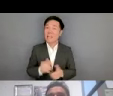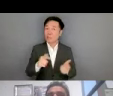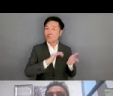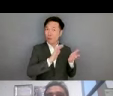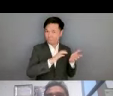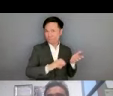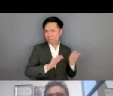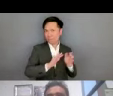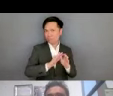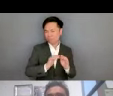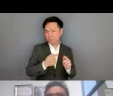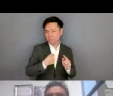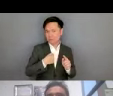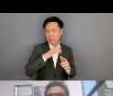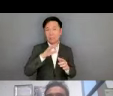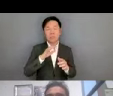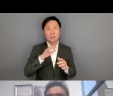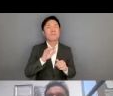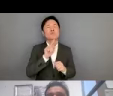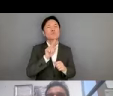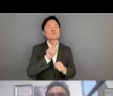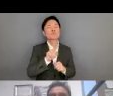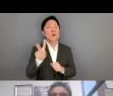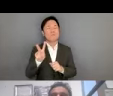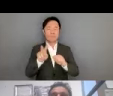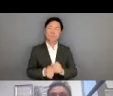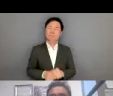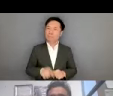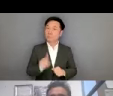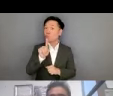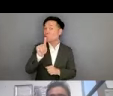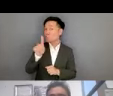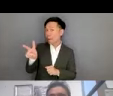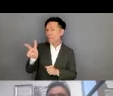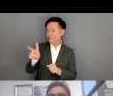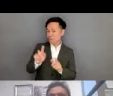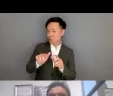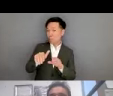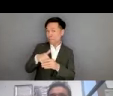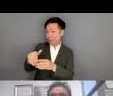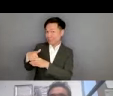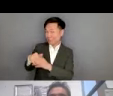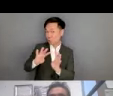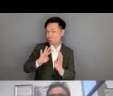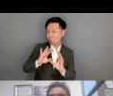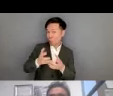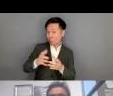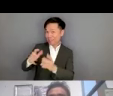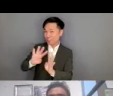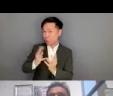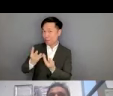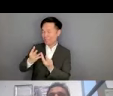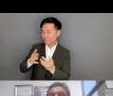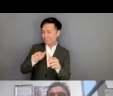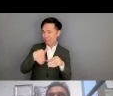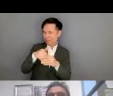was the 12 advisory draft, actually drafting committee, the advisory committee of drafting the human rights